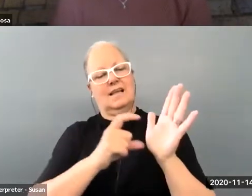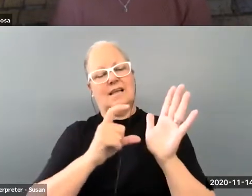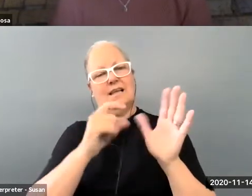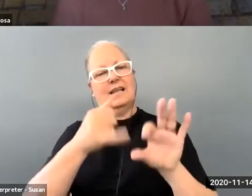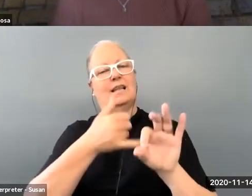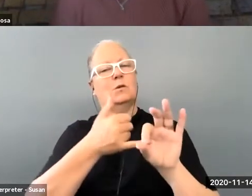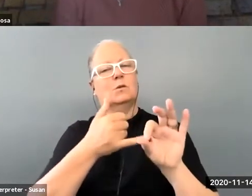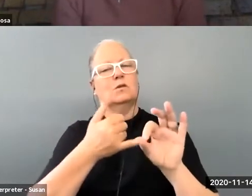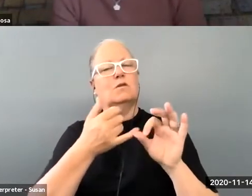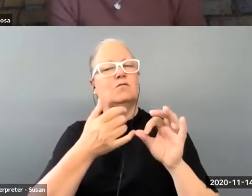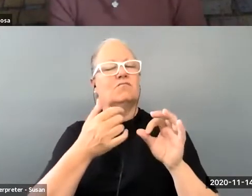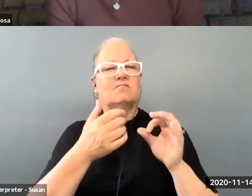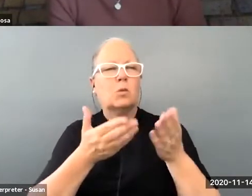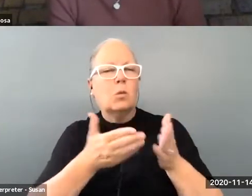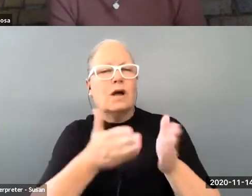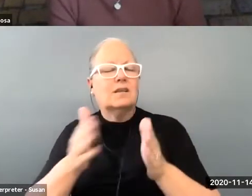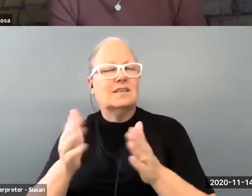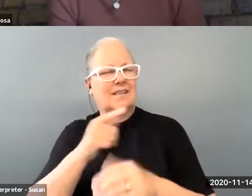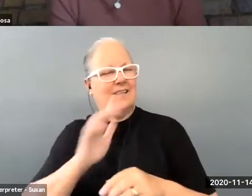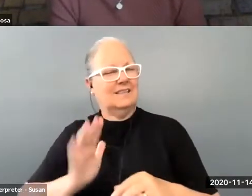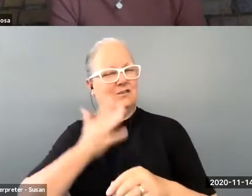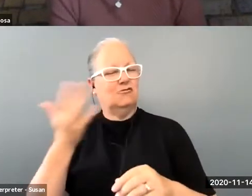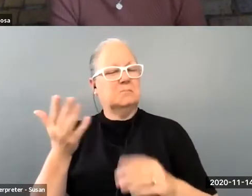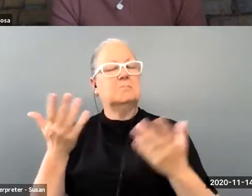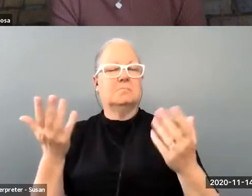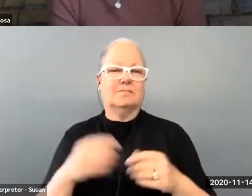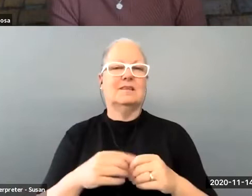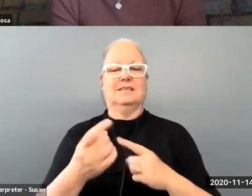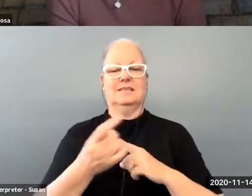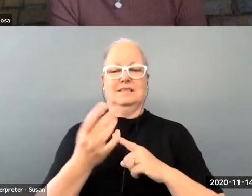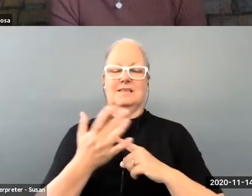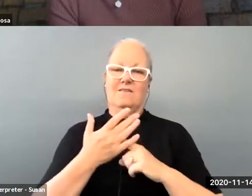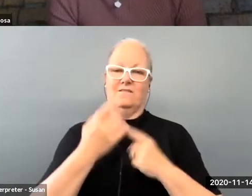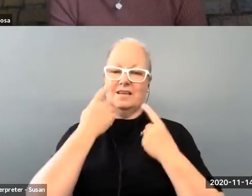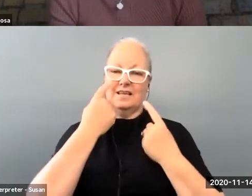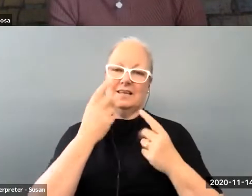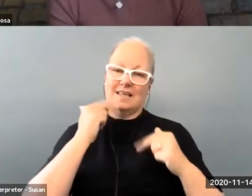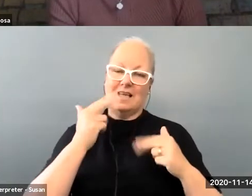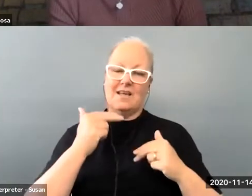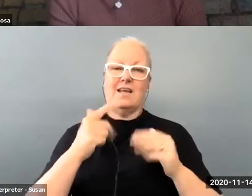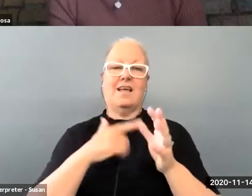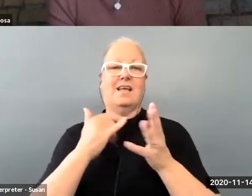I find that quite interesting. In terms of self-care as a writer,